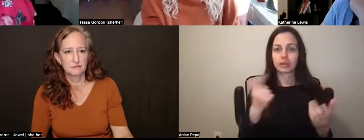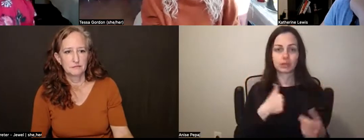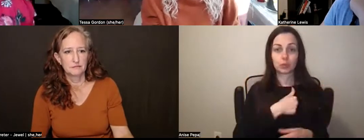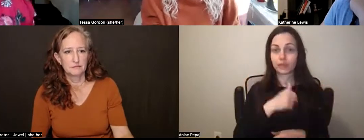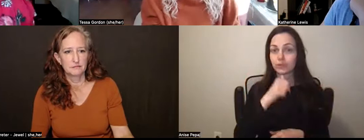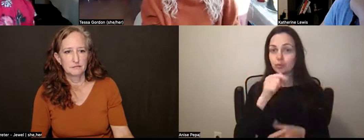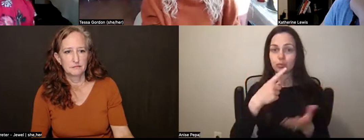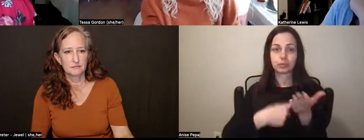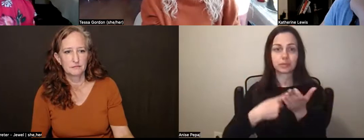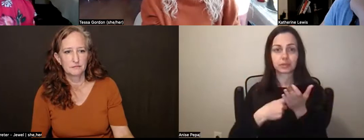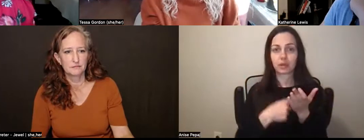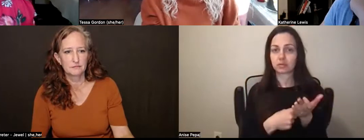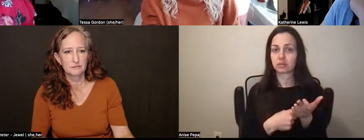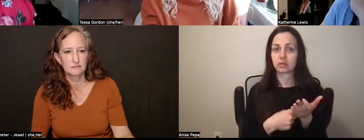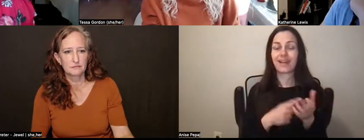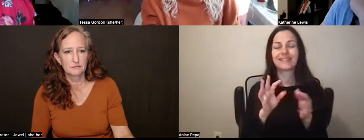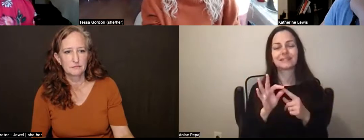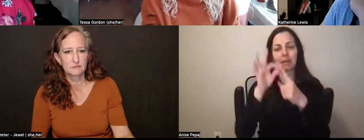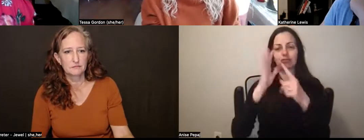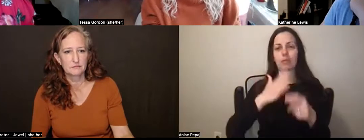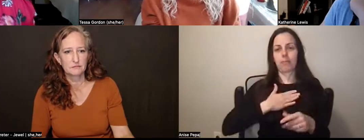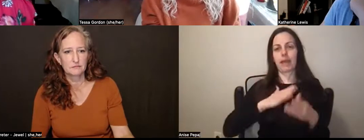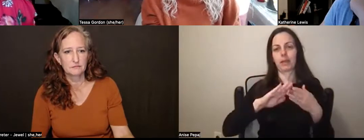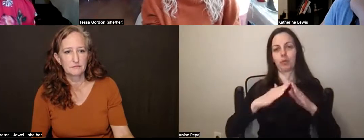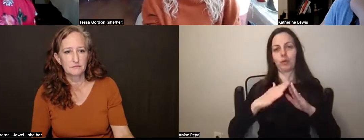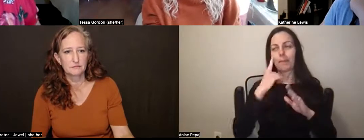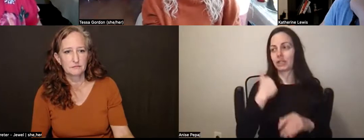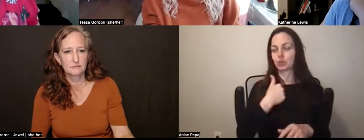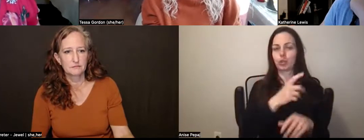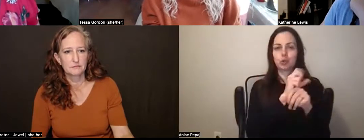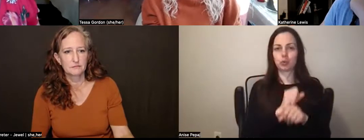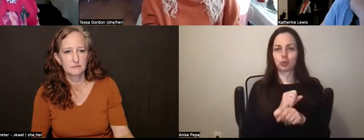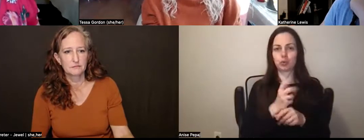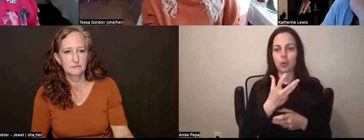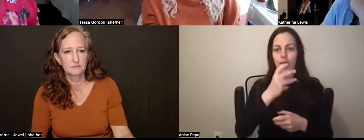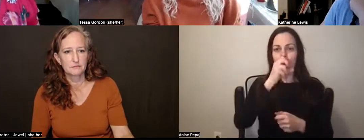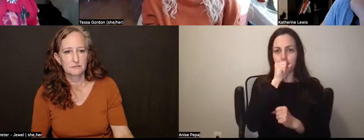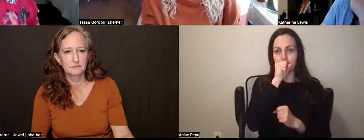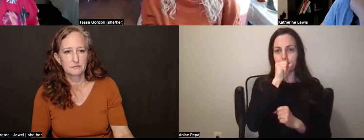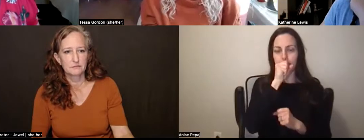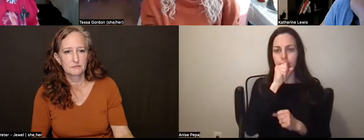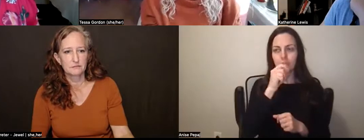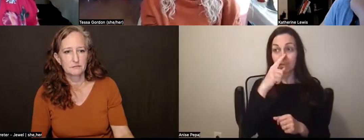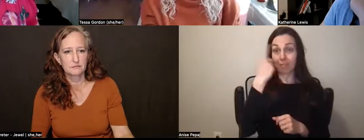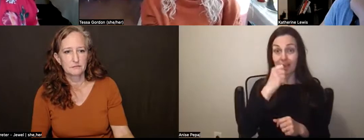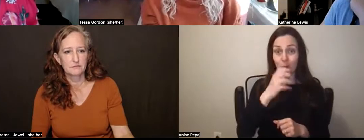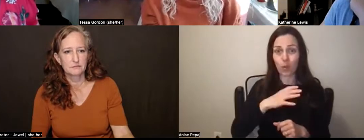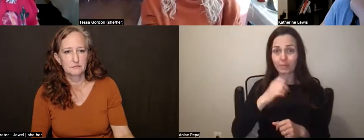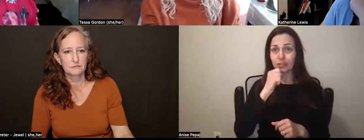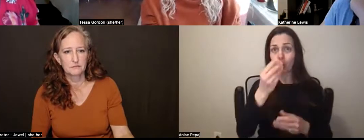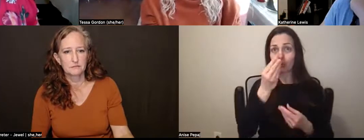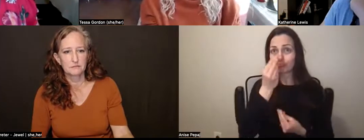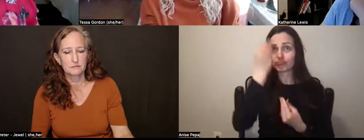discuss, especially in my community, because we're so used to keeping things a secret. You know, Black women don't come forth